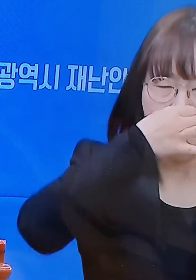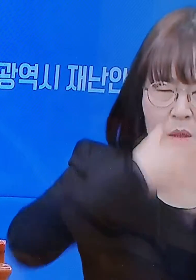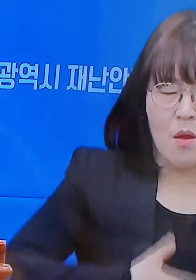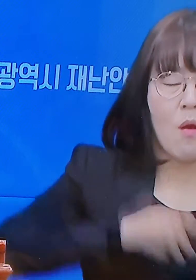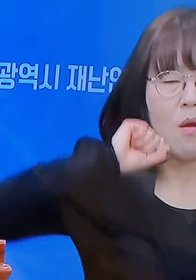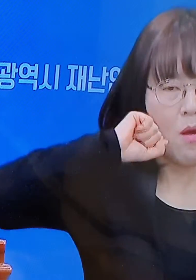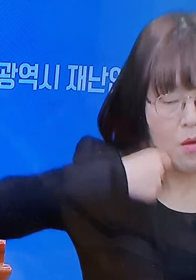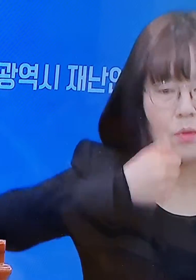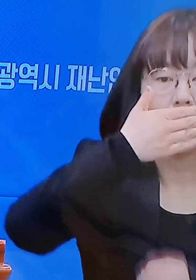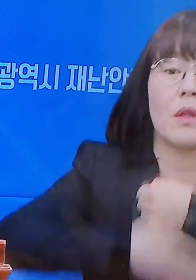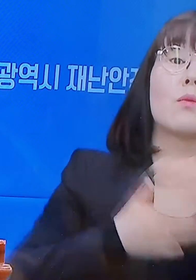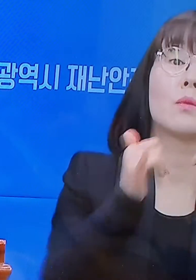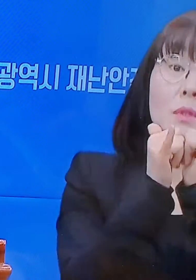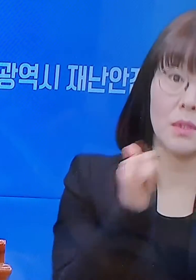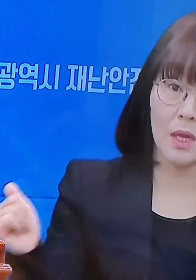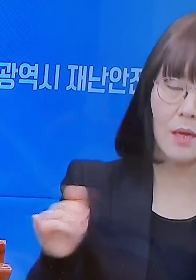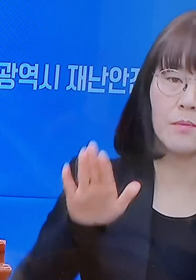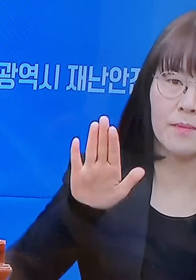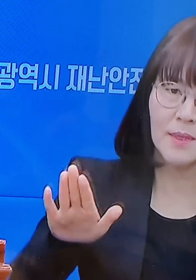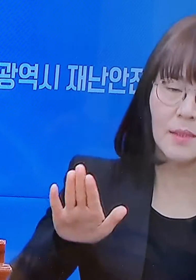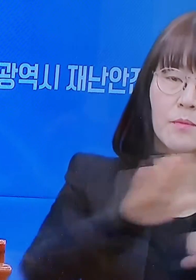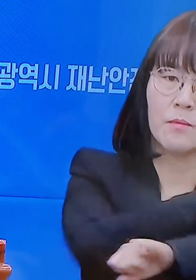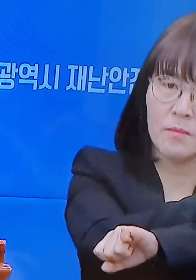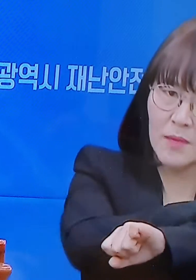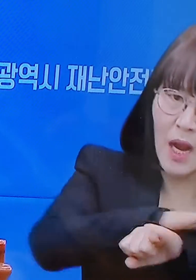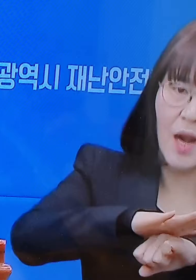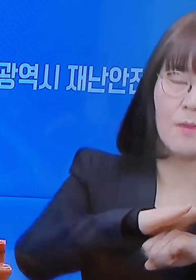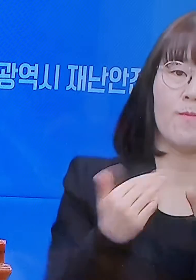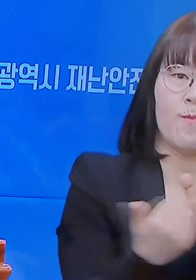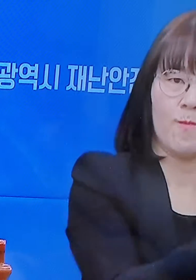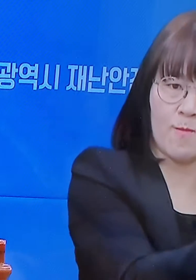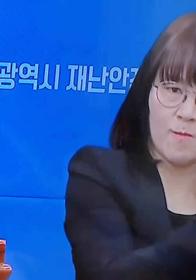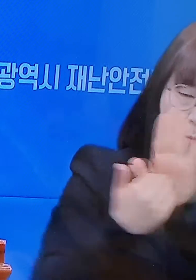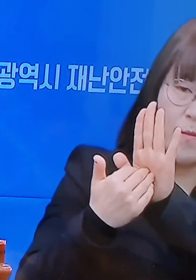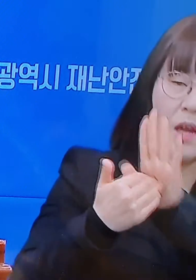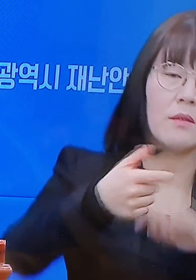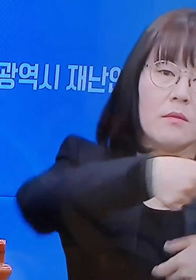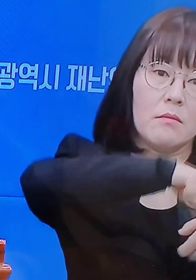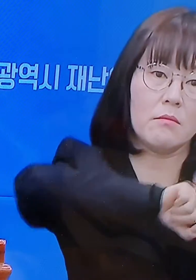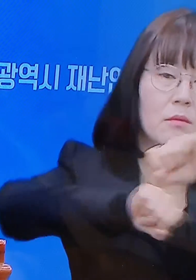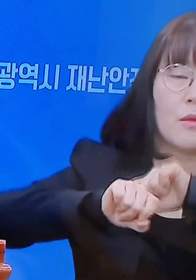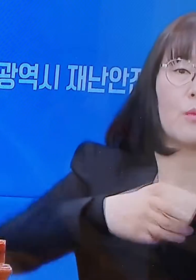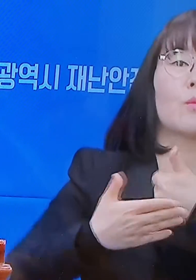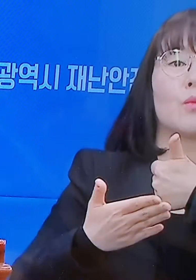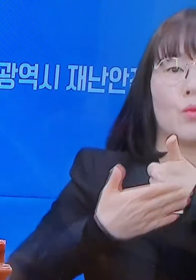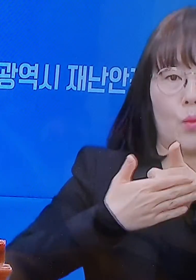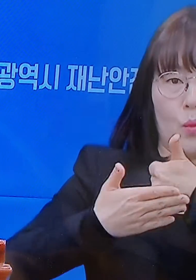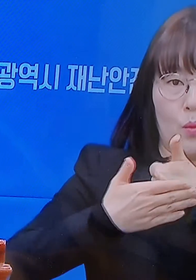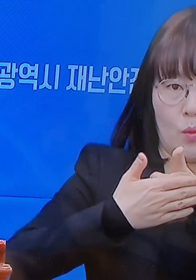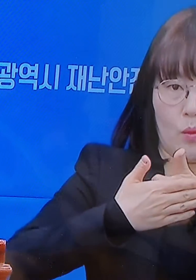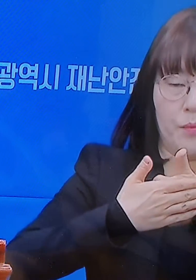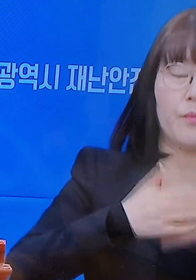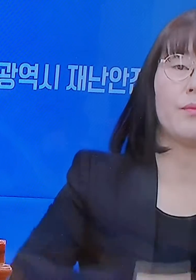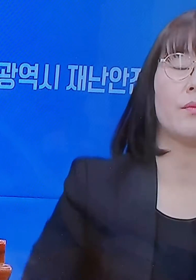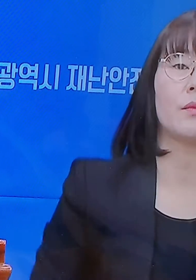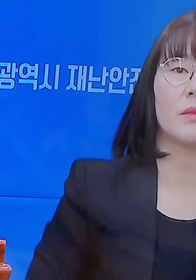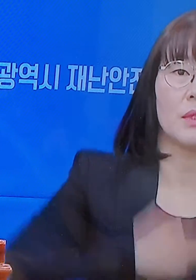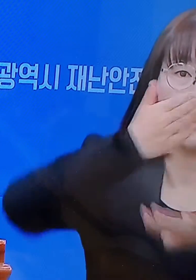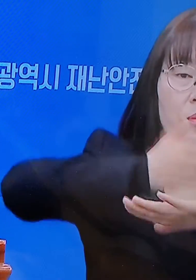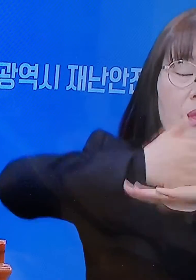with 35 temperature. So they prefer low temperature